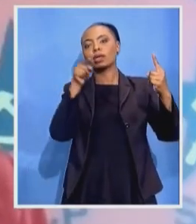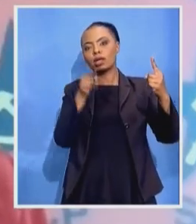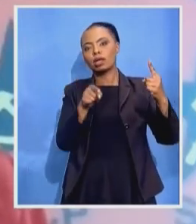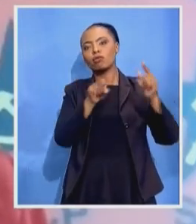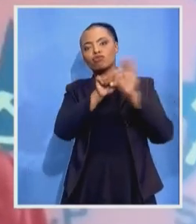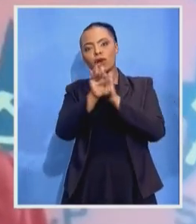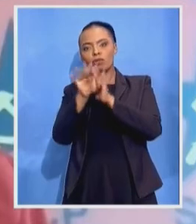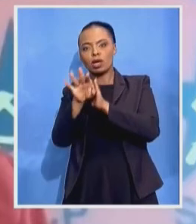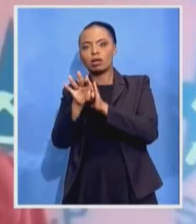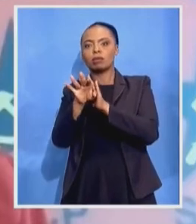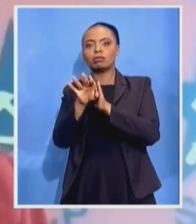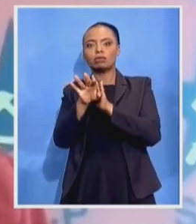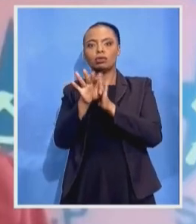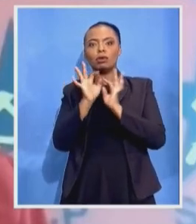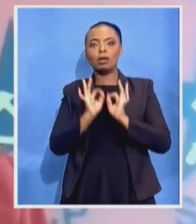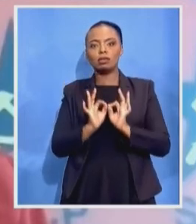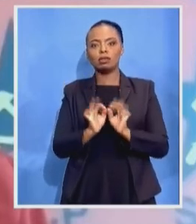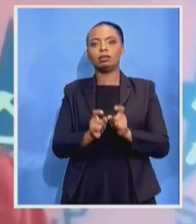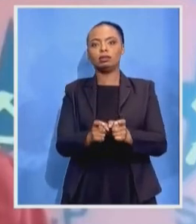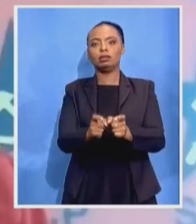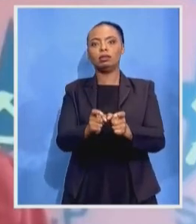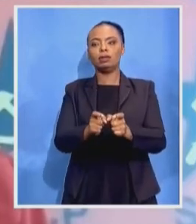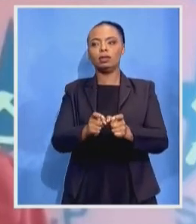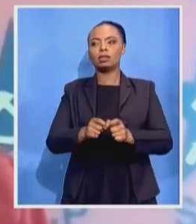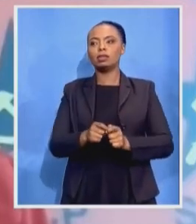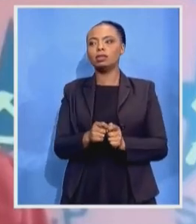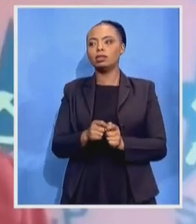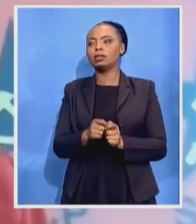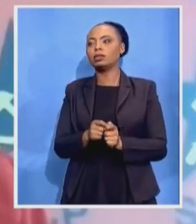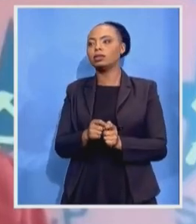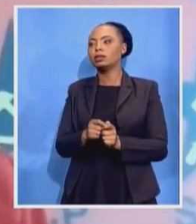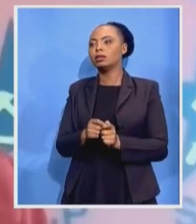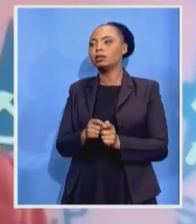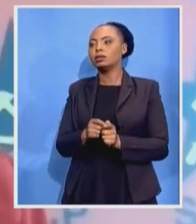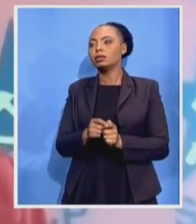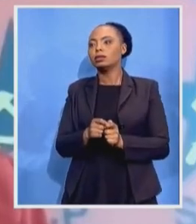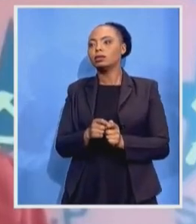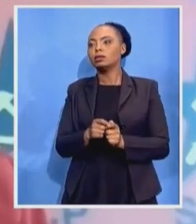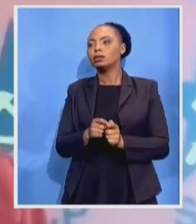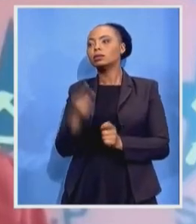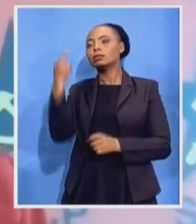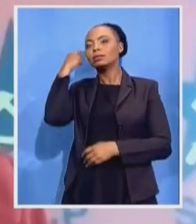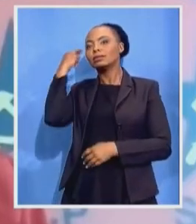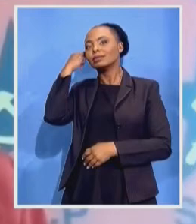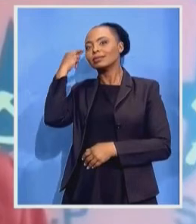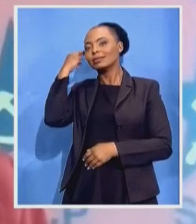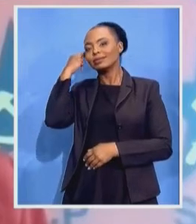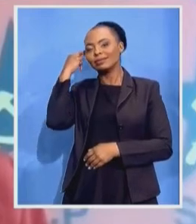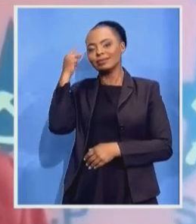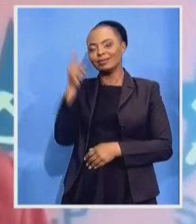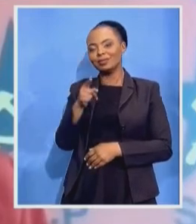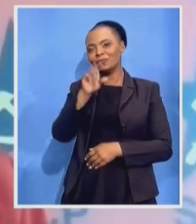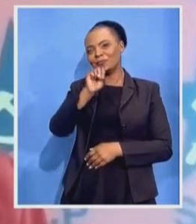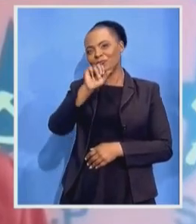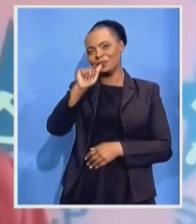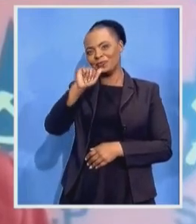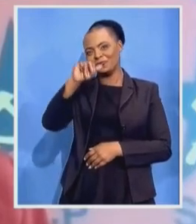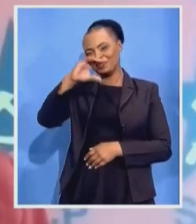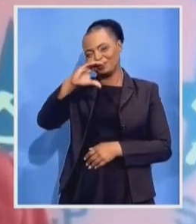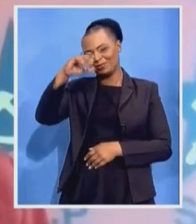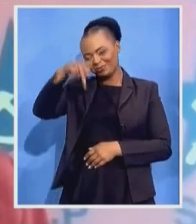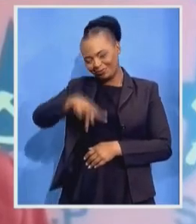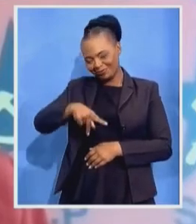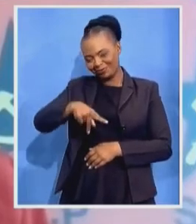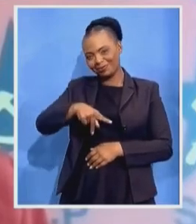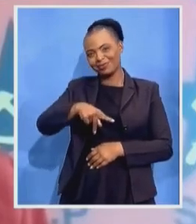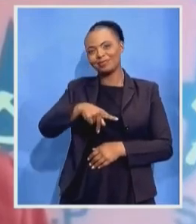Comrade Soli Mapaila, Second Deputy General Secretary of the SACP, joined us just after we have started. I would welcome him. And I